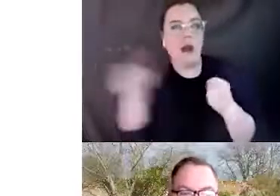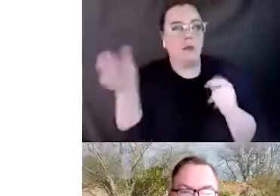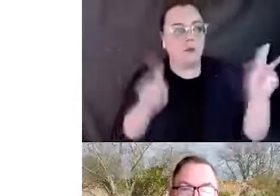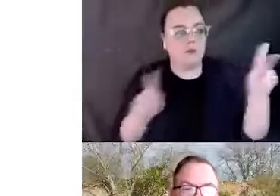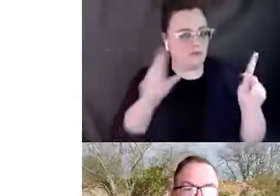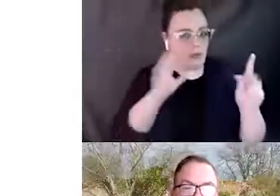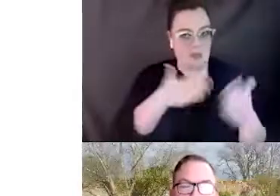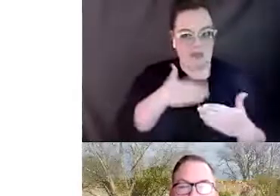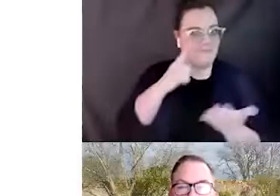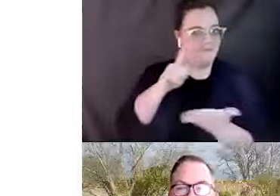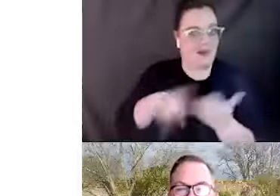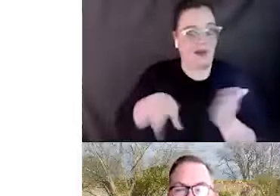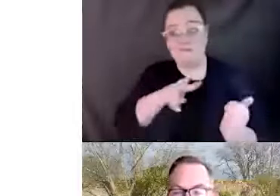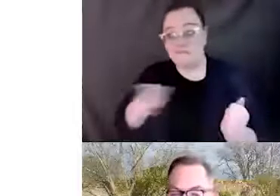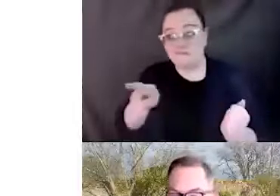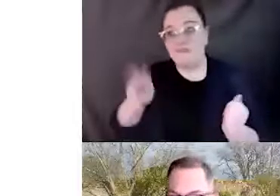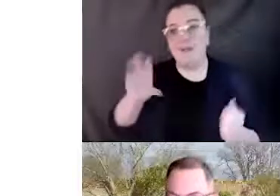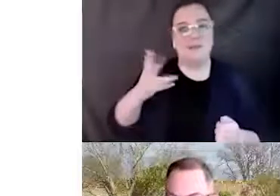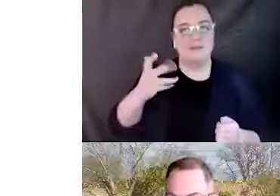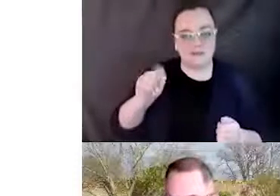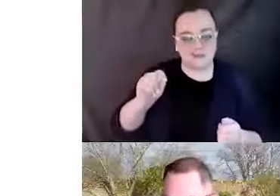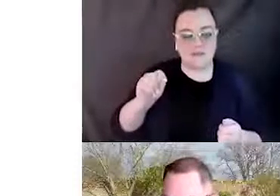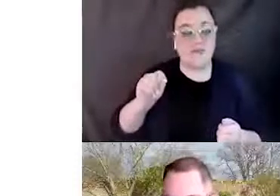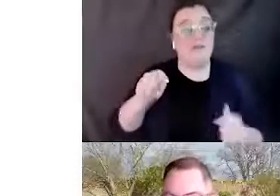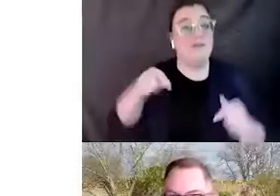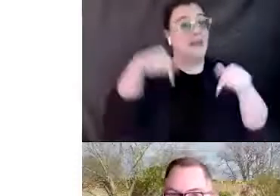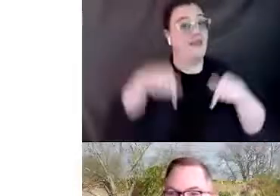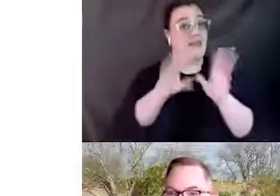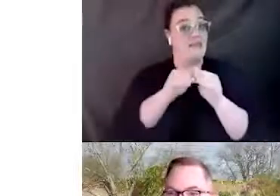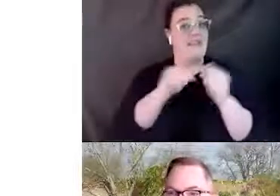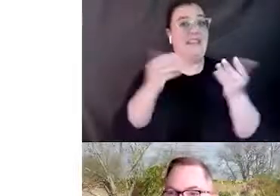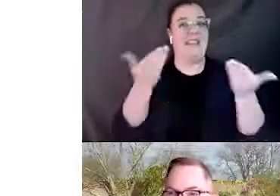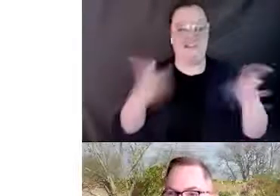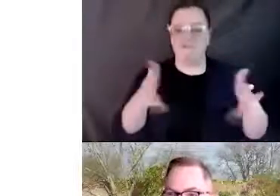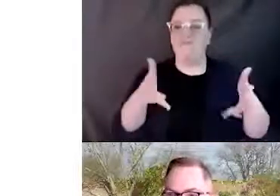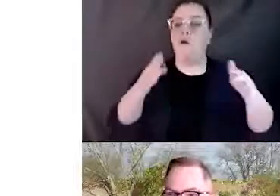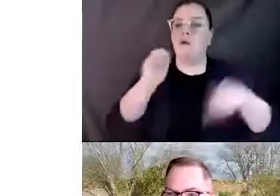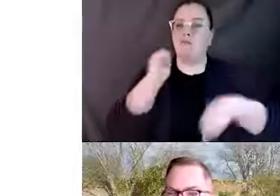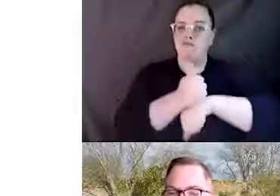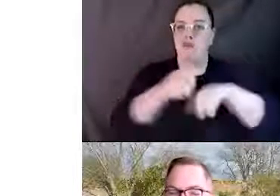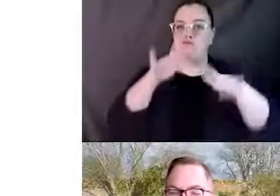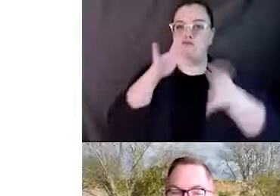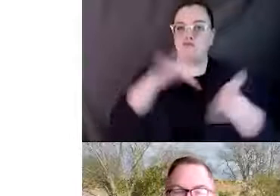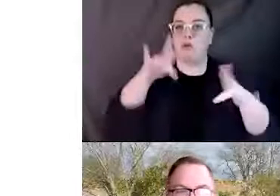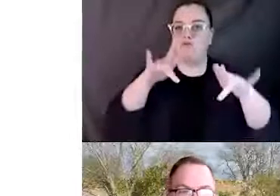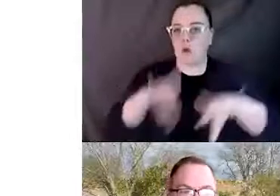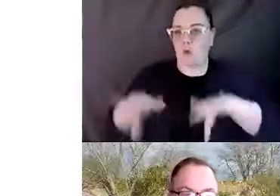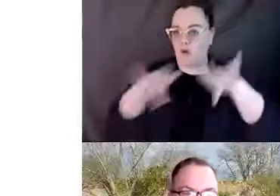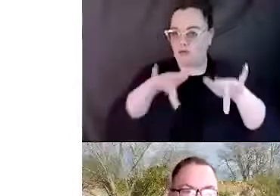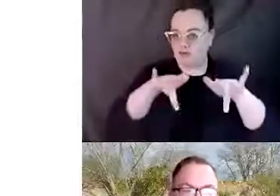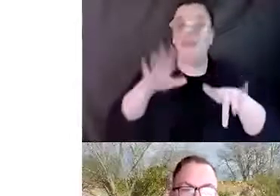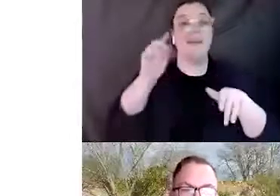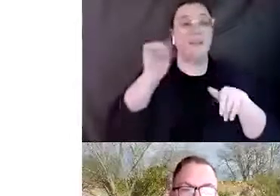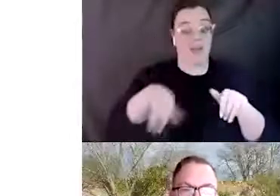as we'll say also during the meeting, this meeting is being recorded. And the recording will